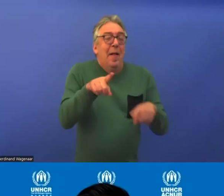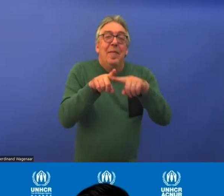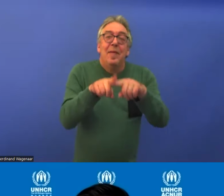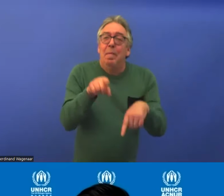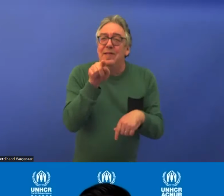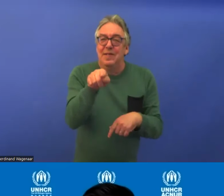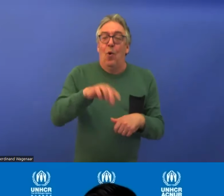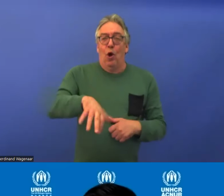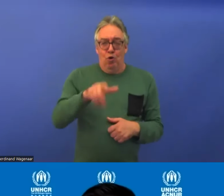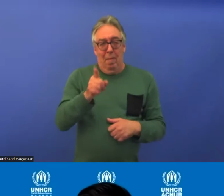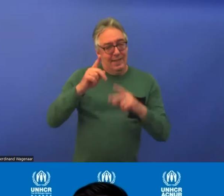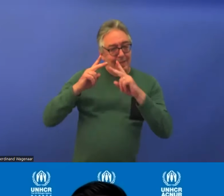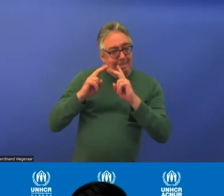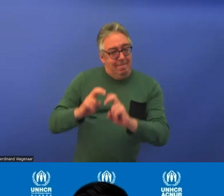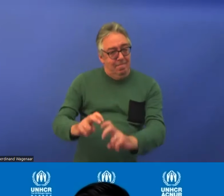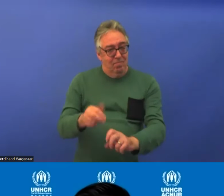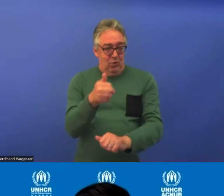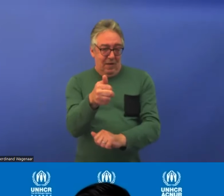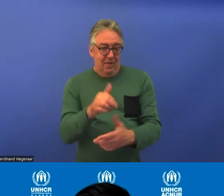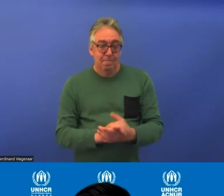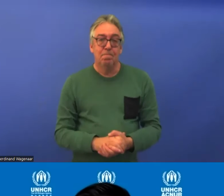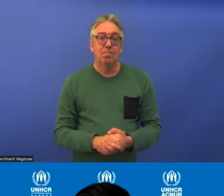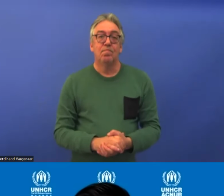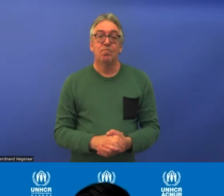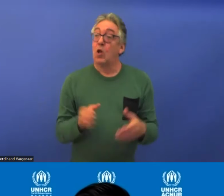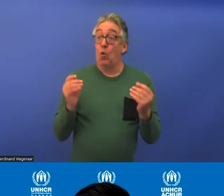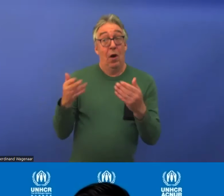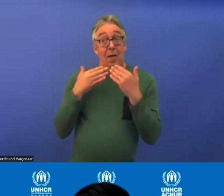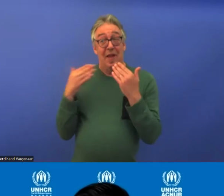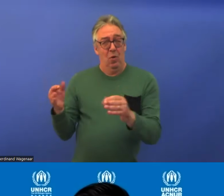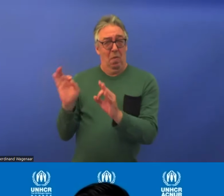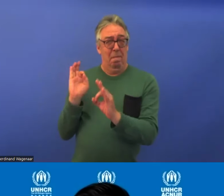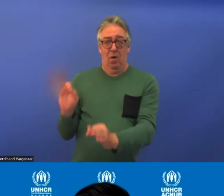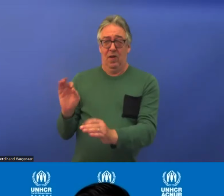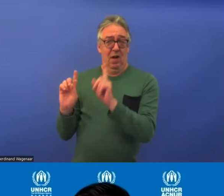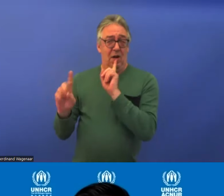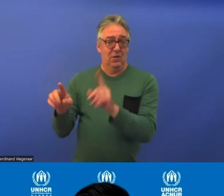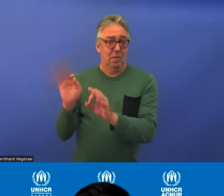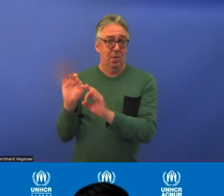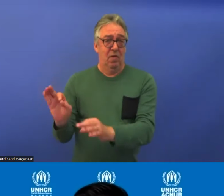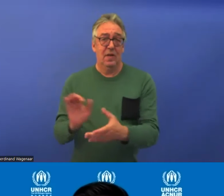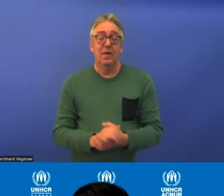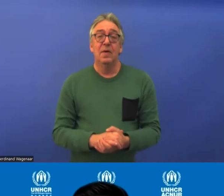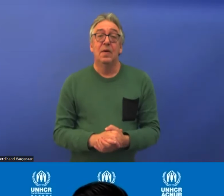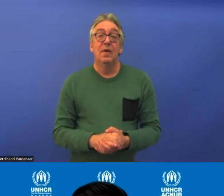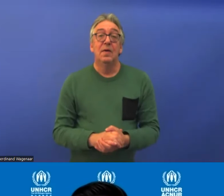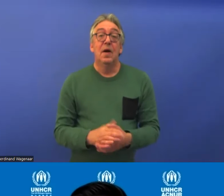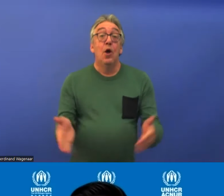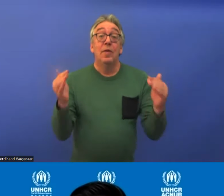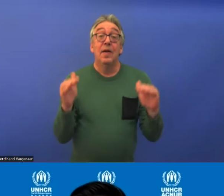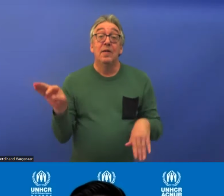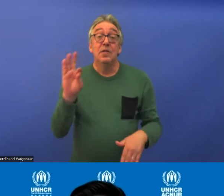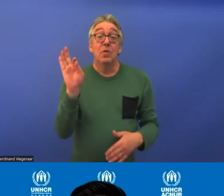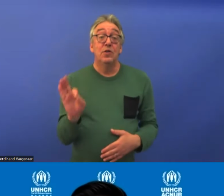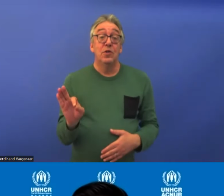Thank you very much. Thank you, Juan Ignacio, for such a complete answer. Going to the next one,